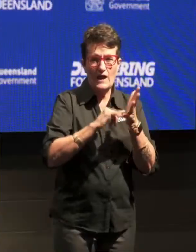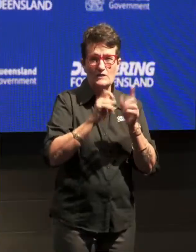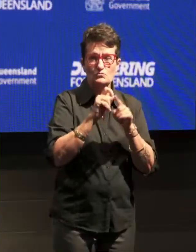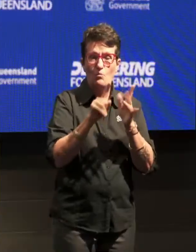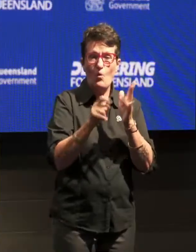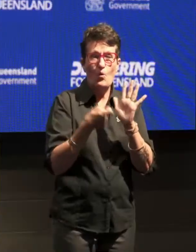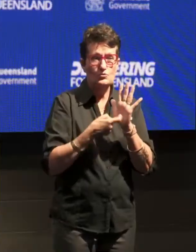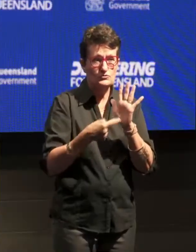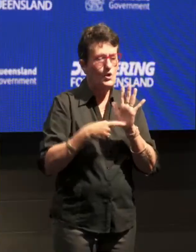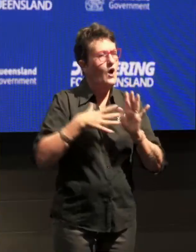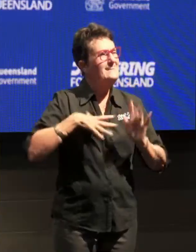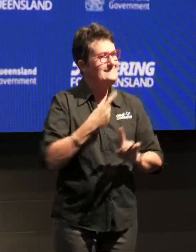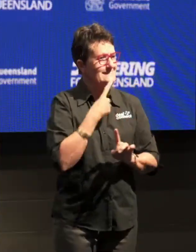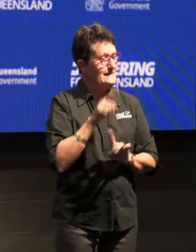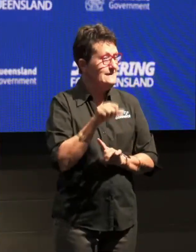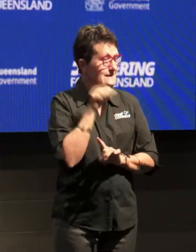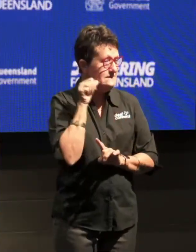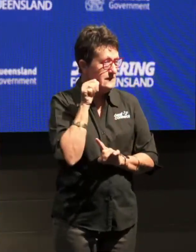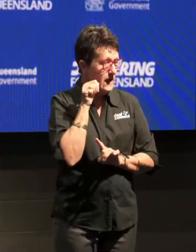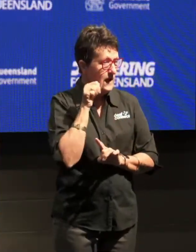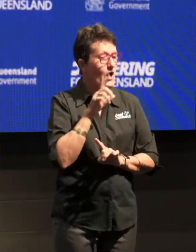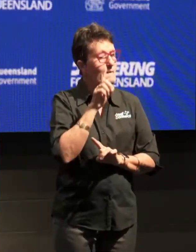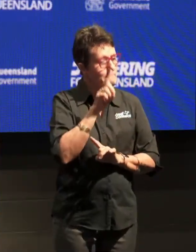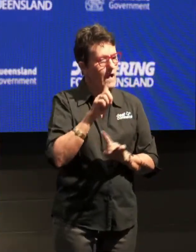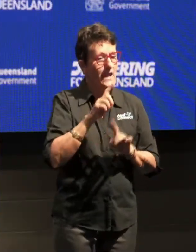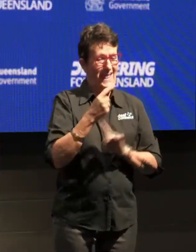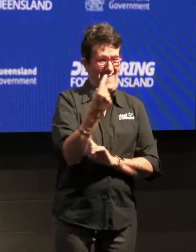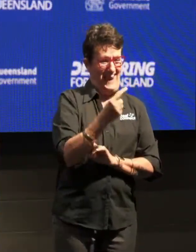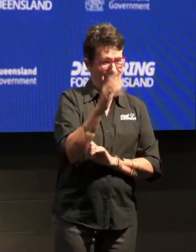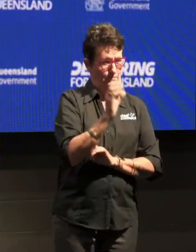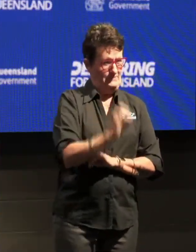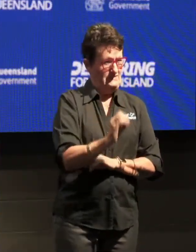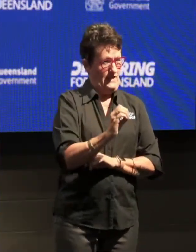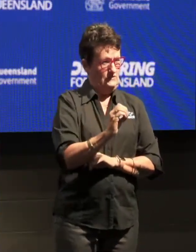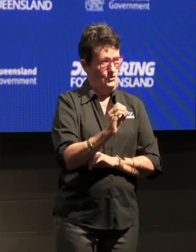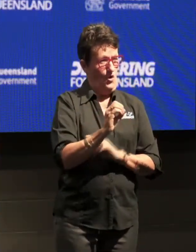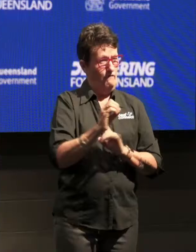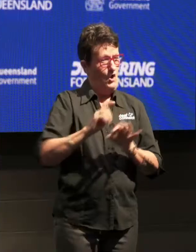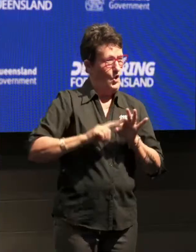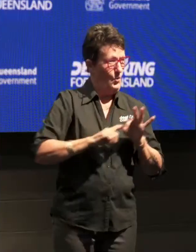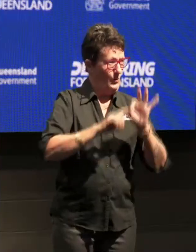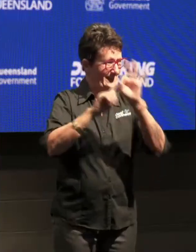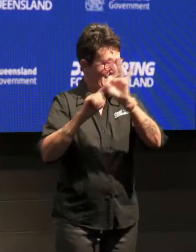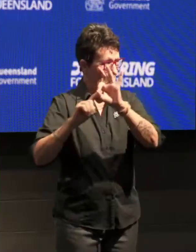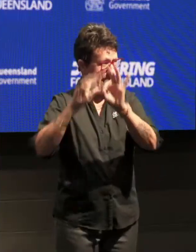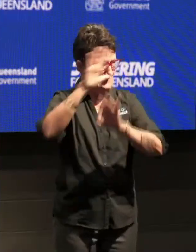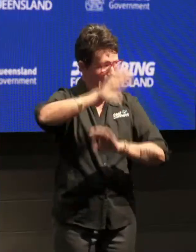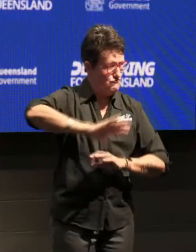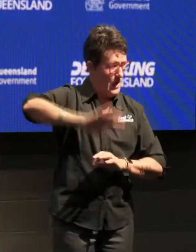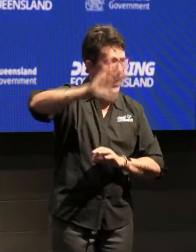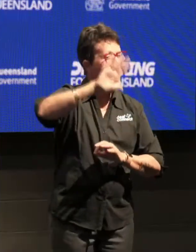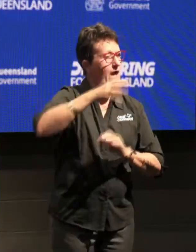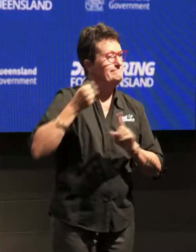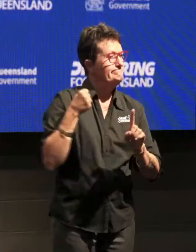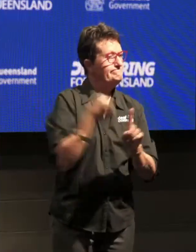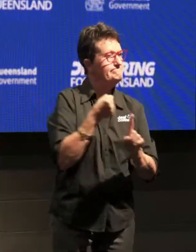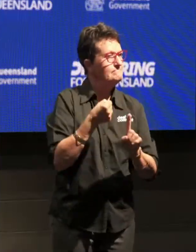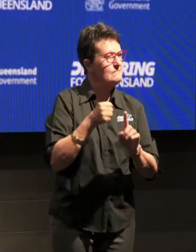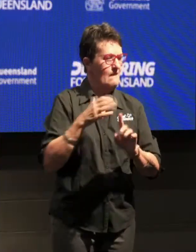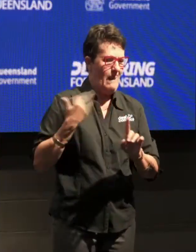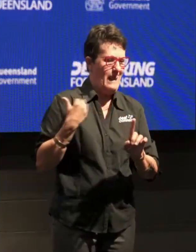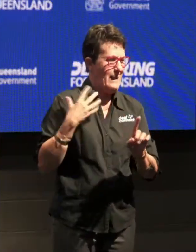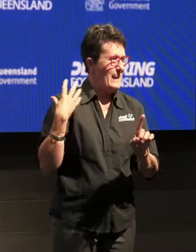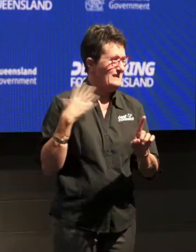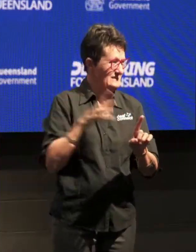want to refresh this. 11% of the state-controlled networks in Queensland have been impacted over the course of the